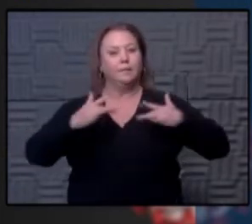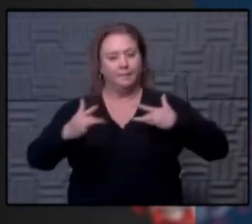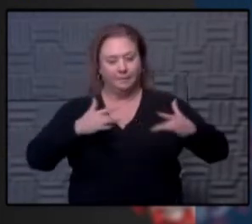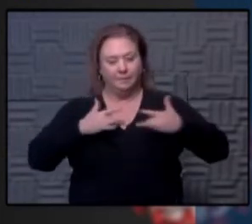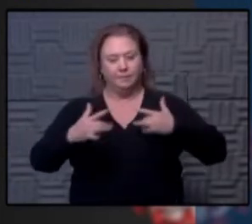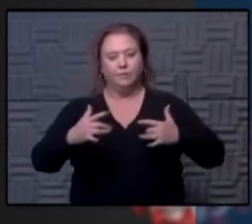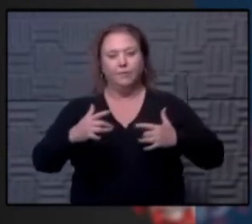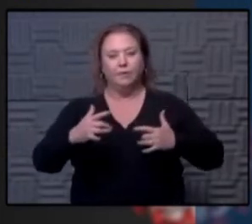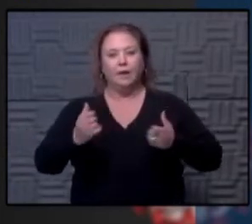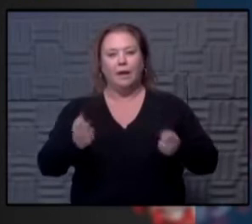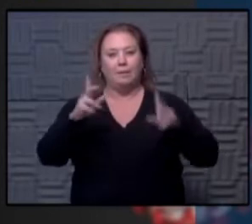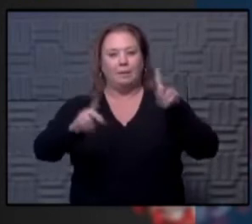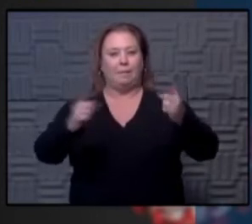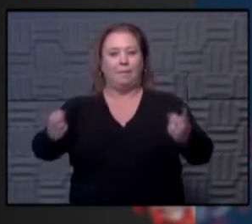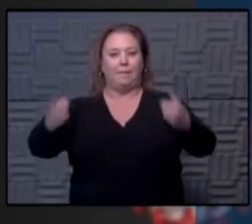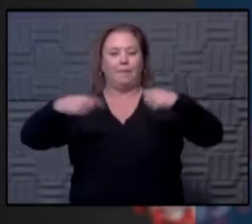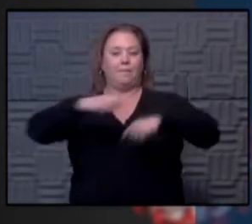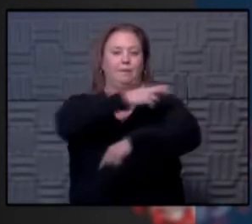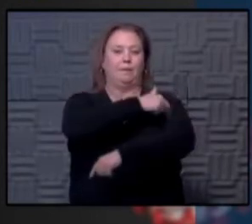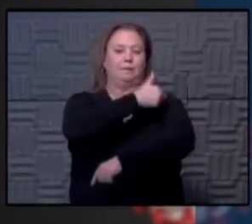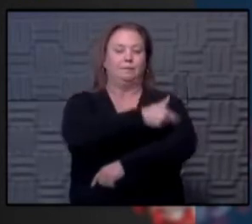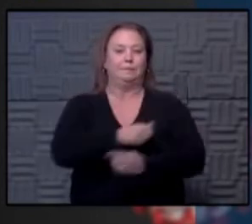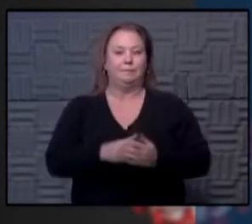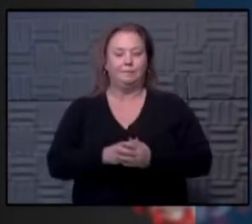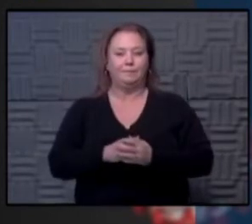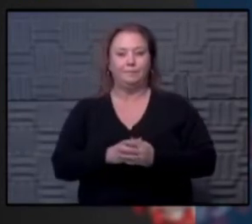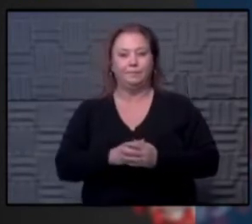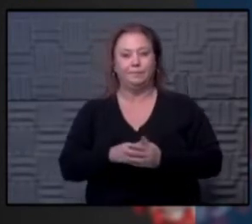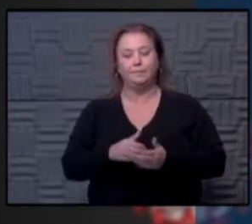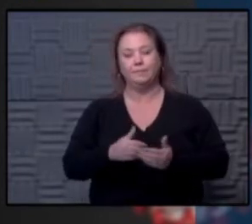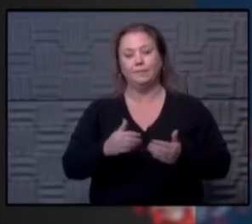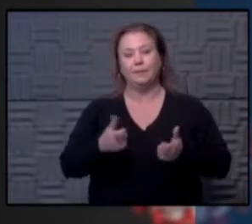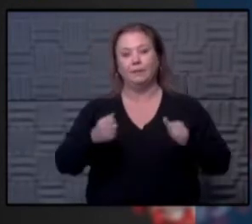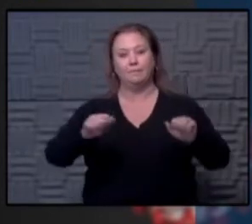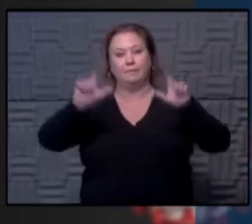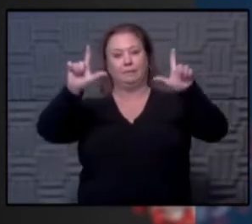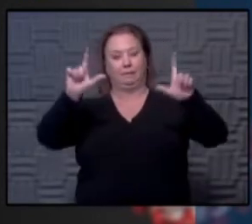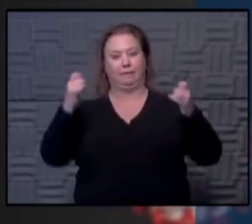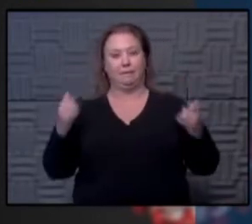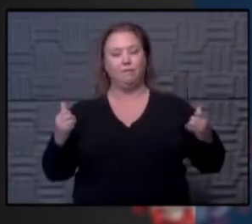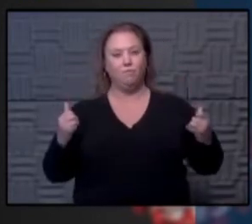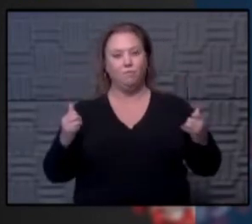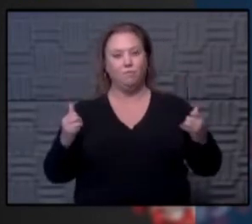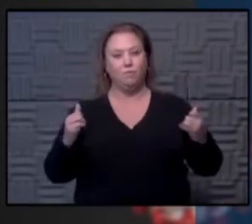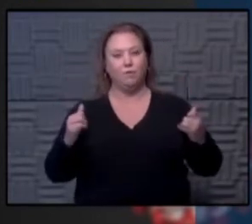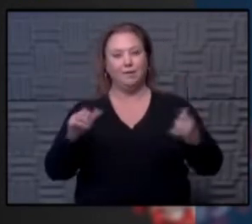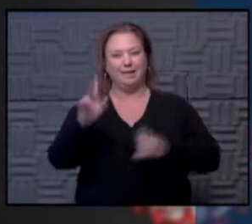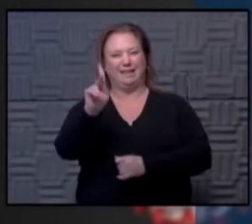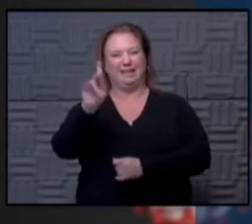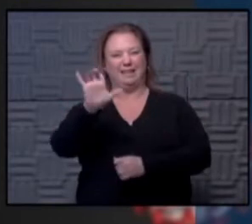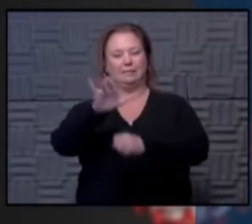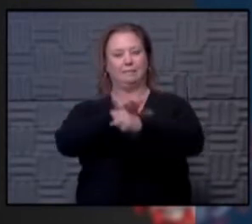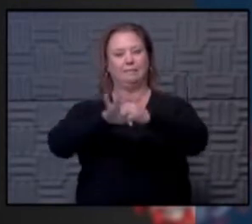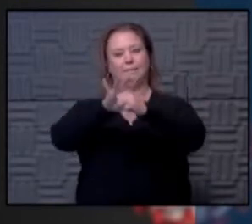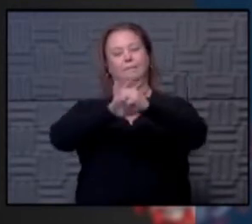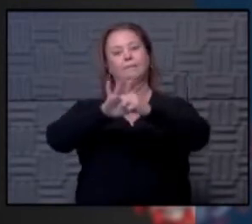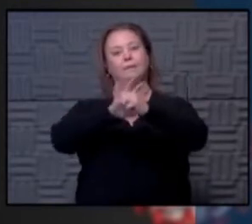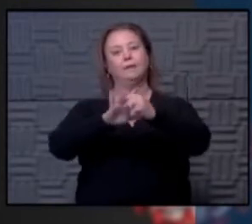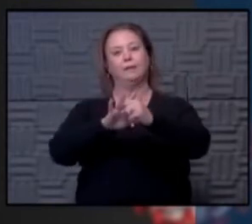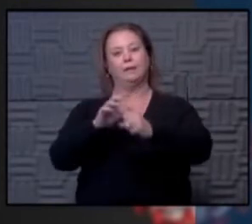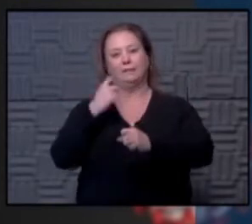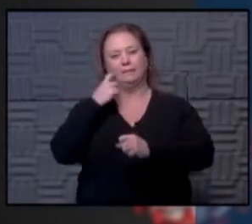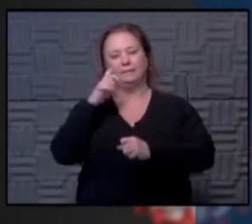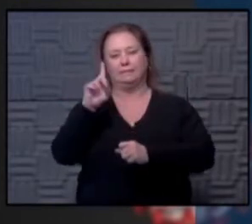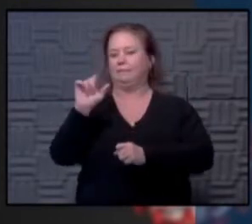hospital capacity. It hasn't changed any. The next slide is the look here at the metropolitan area. As Dana